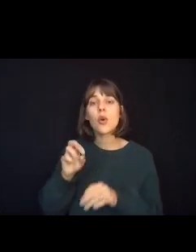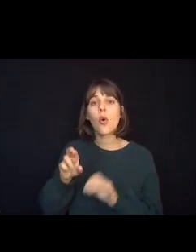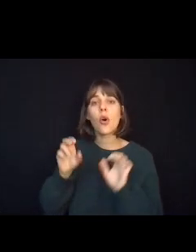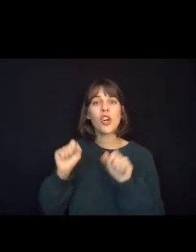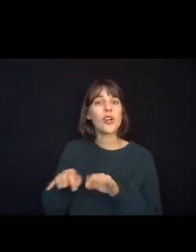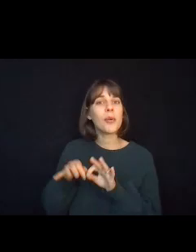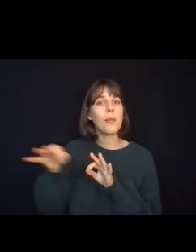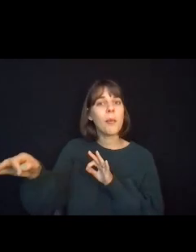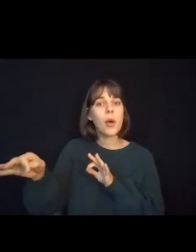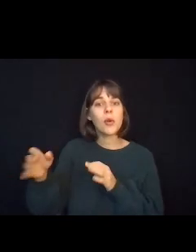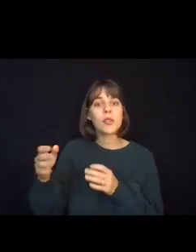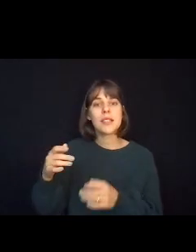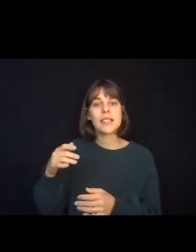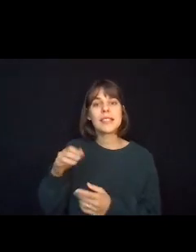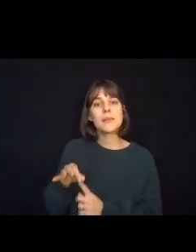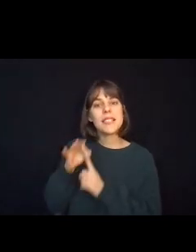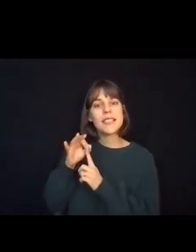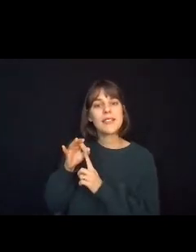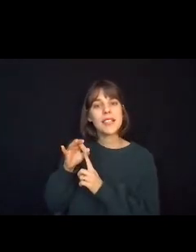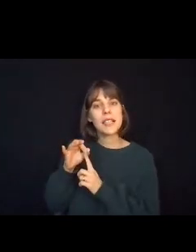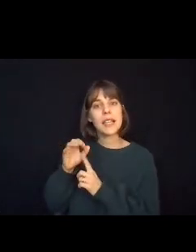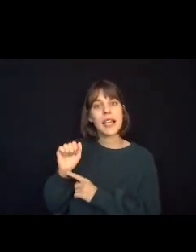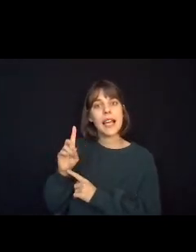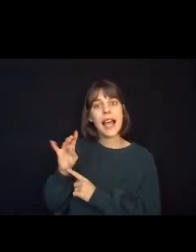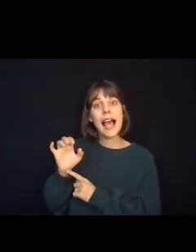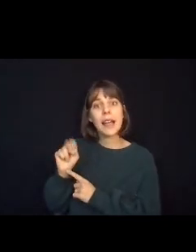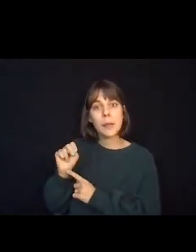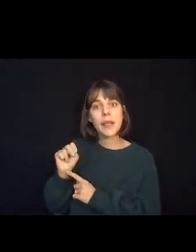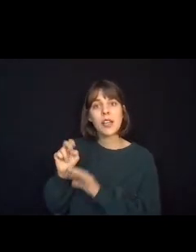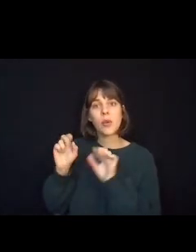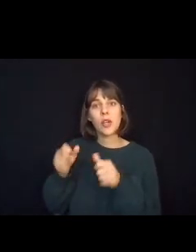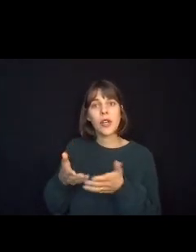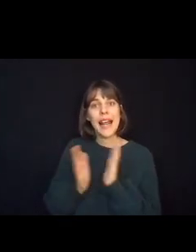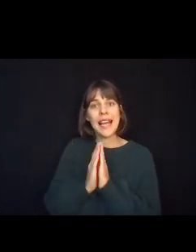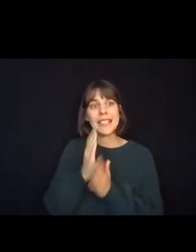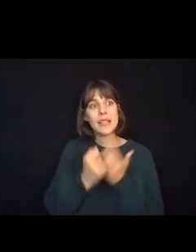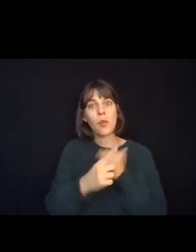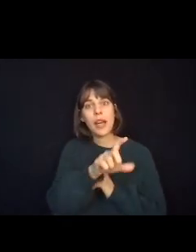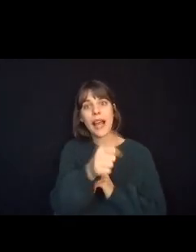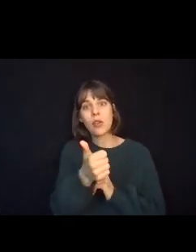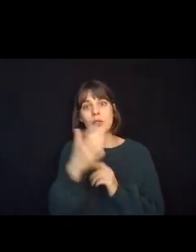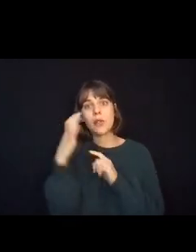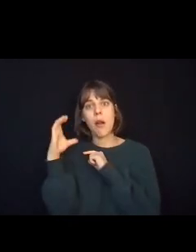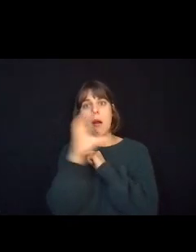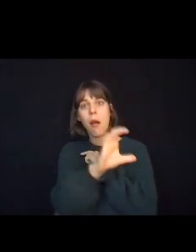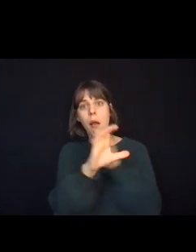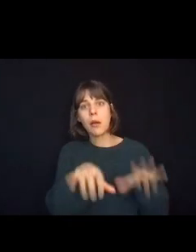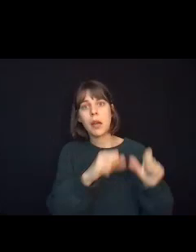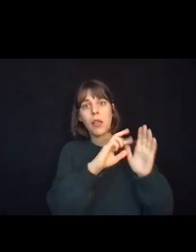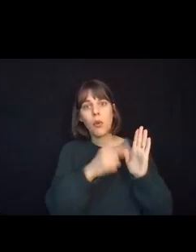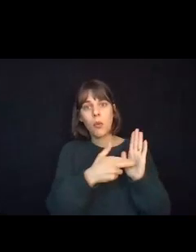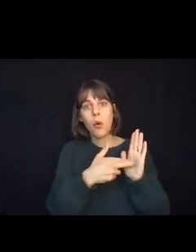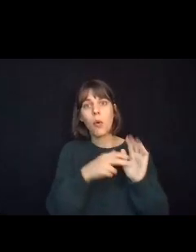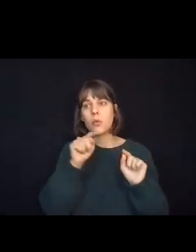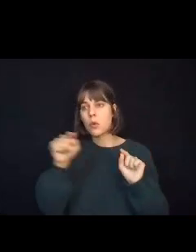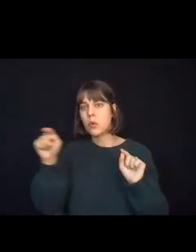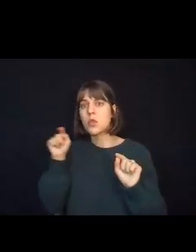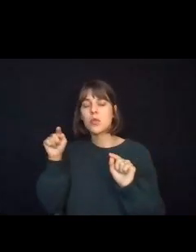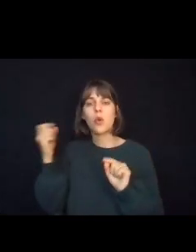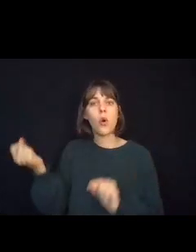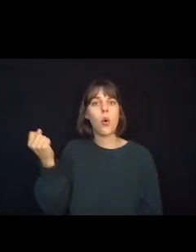in administration where we could have someone else kind of cover a role if it wasn't dire, then we held off on those. But any